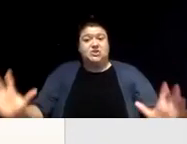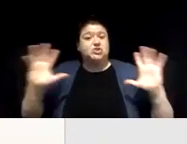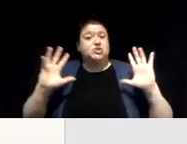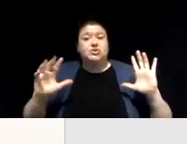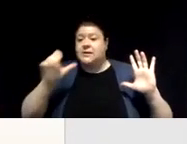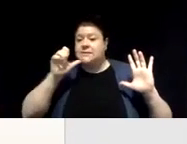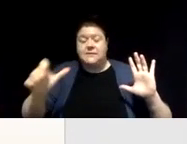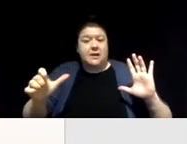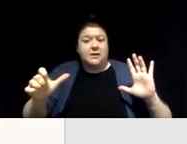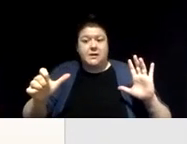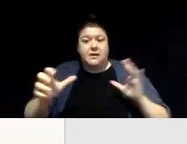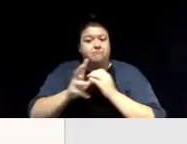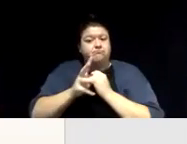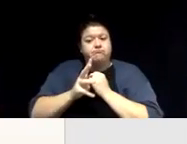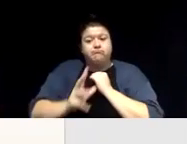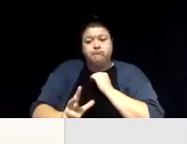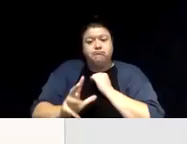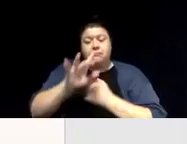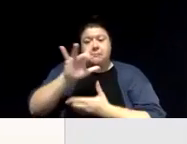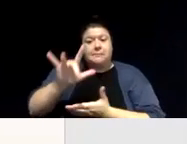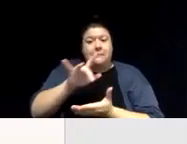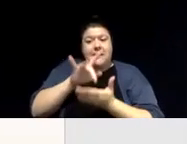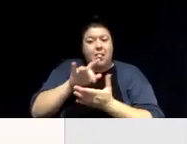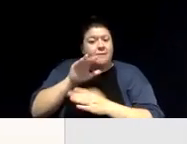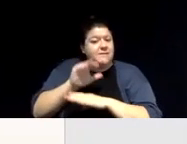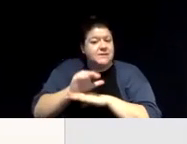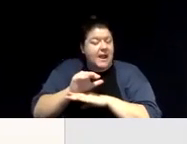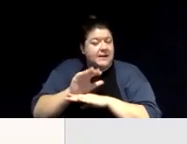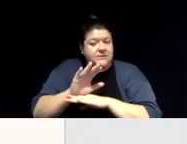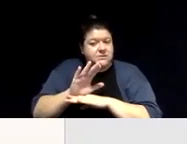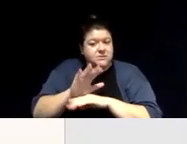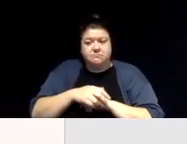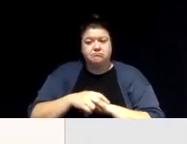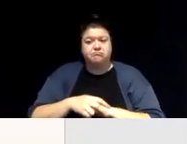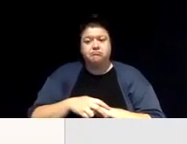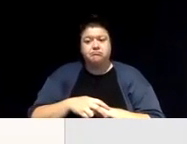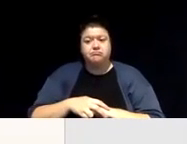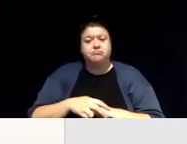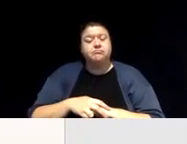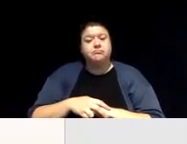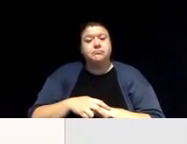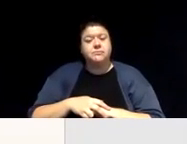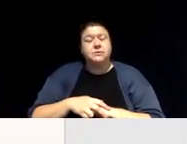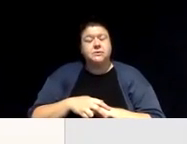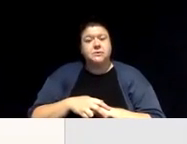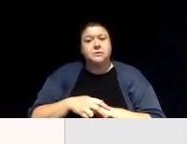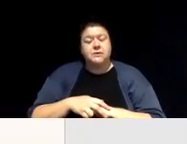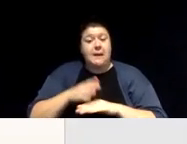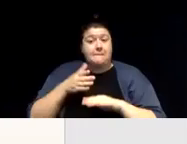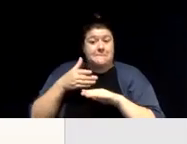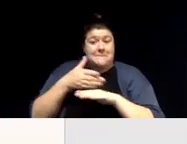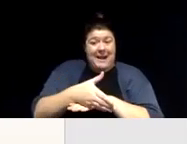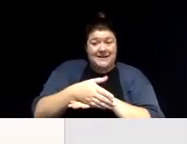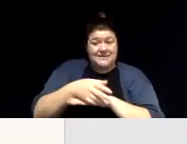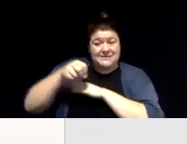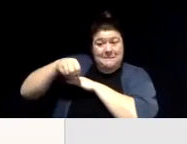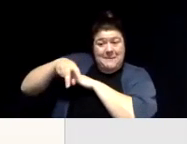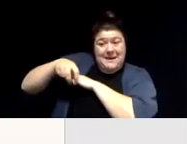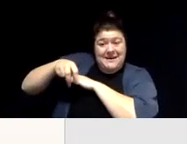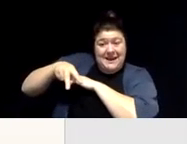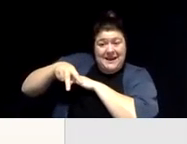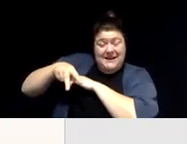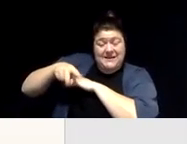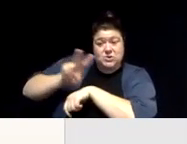any bowel movements in the middle of the night. And then you go past midnight. At 2 p.m. is